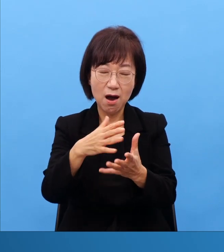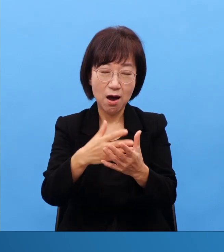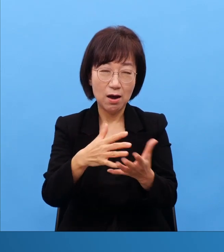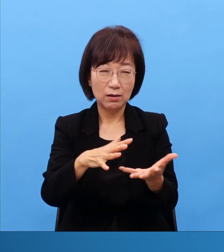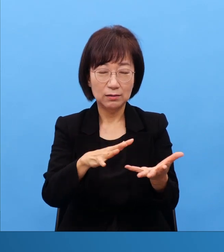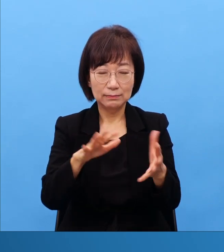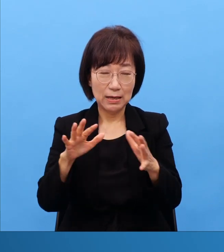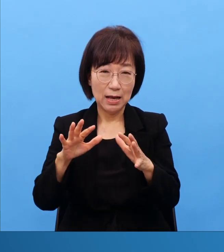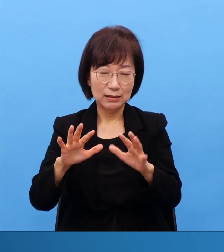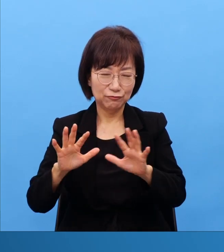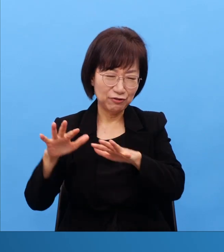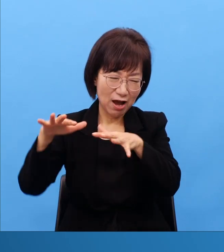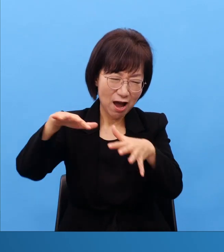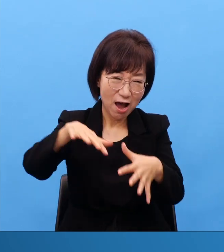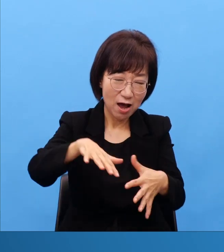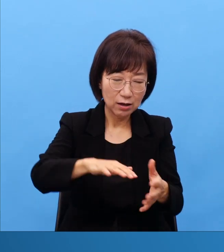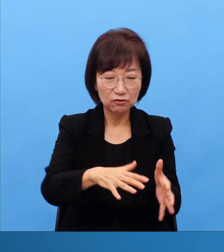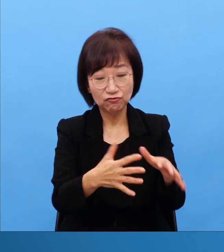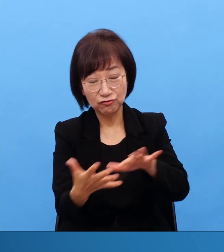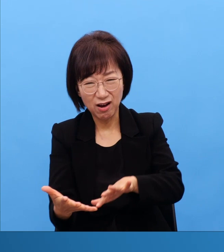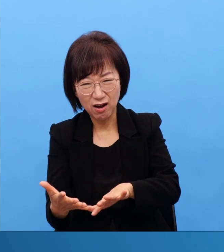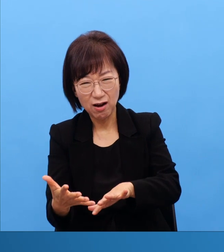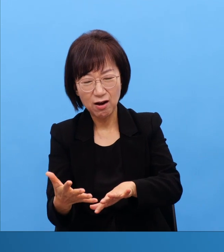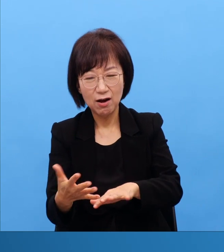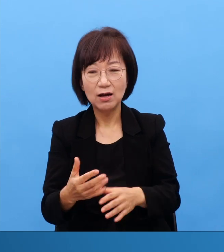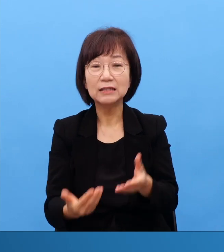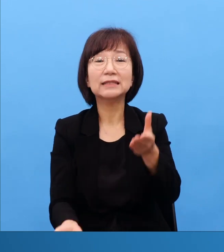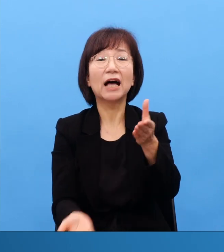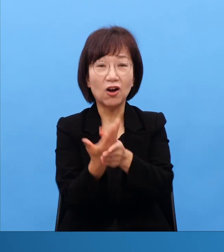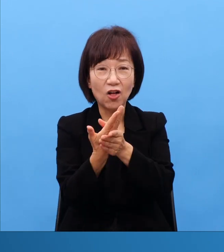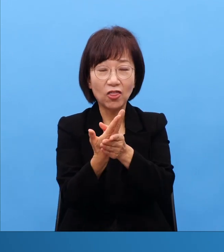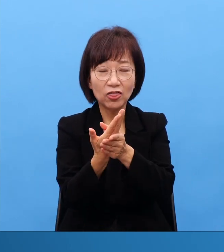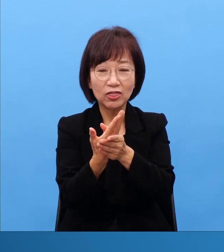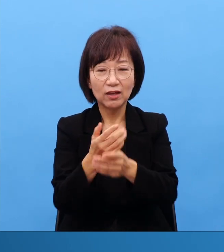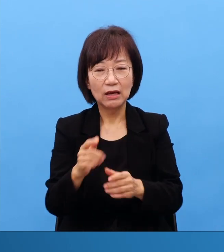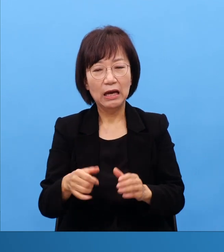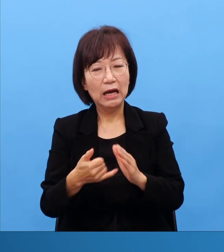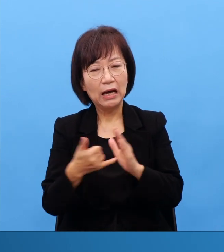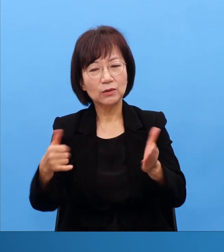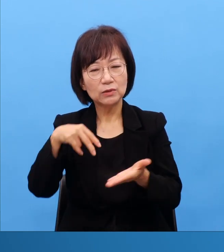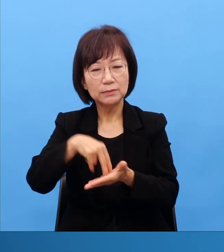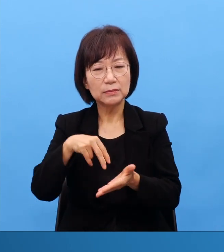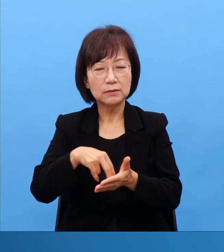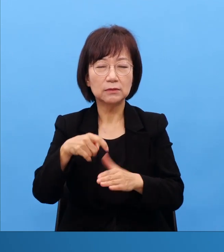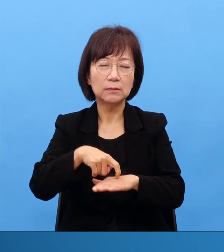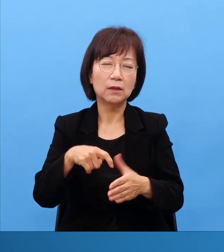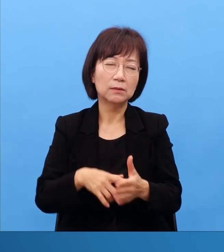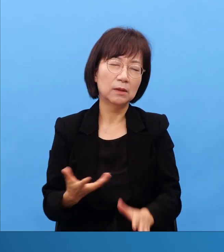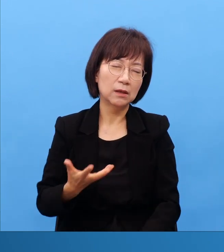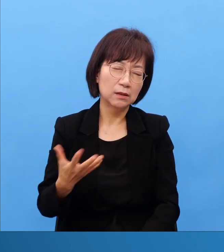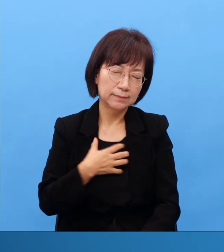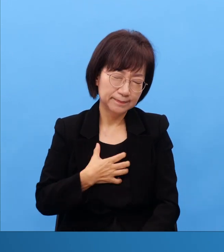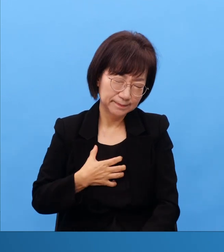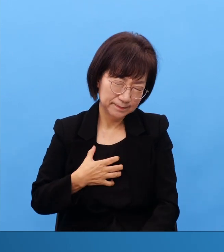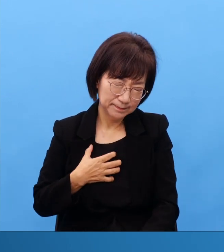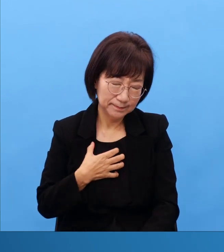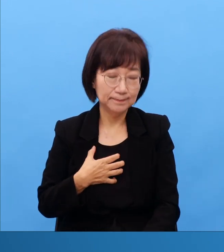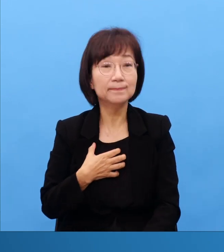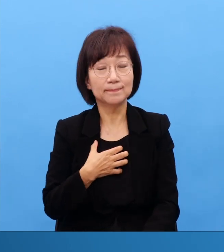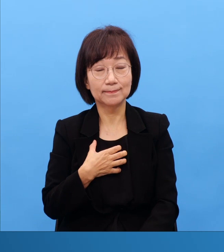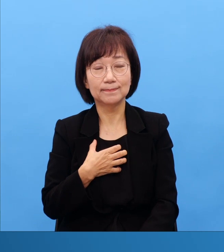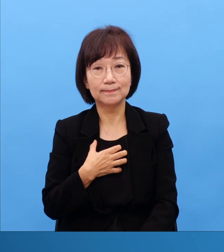for many of the families of the surviving families of the people, the victims of the Itaewon accident most recently.